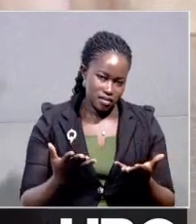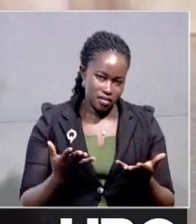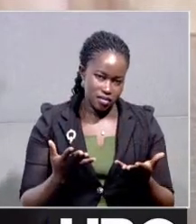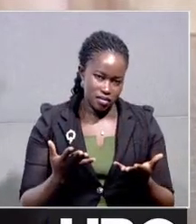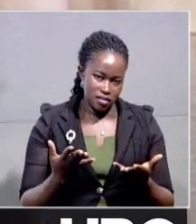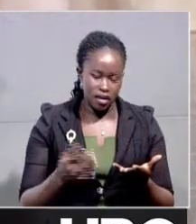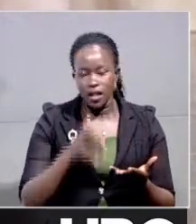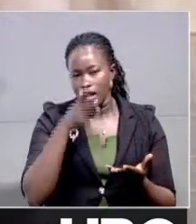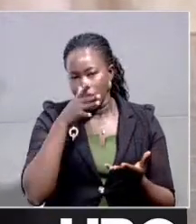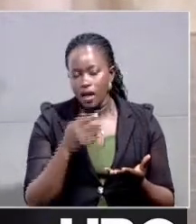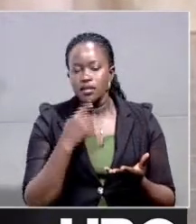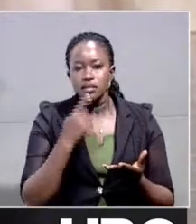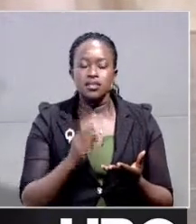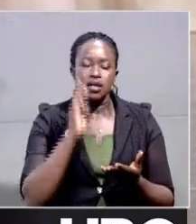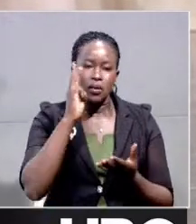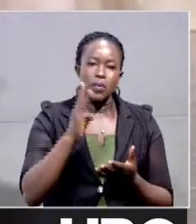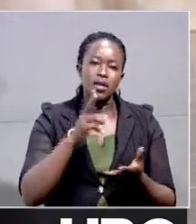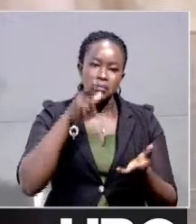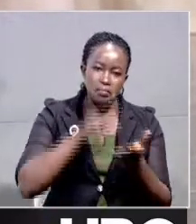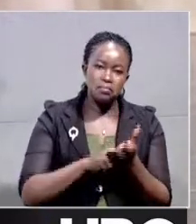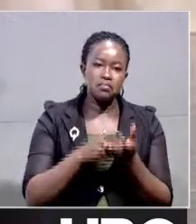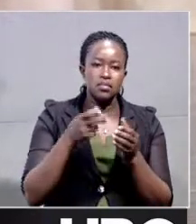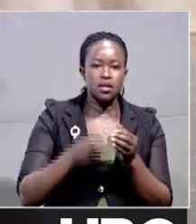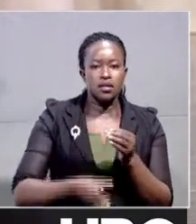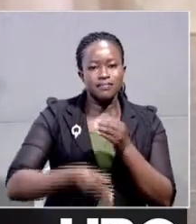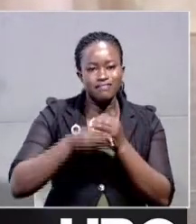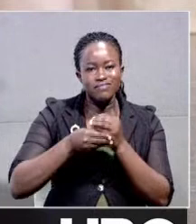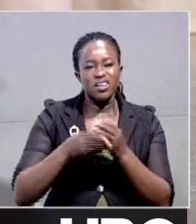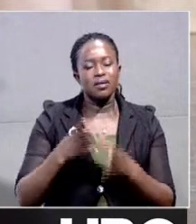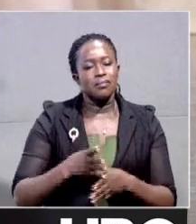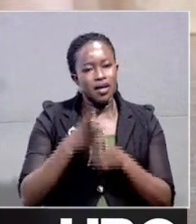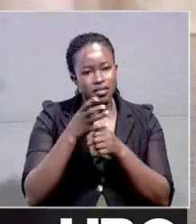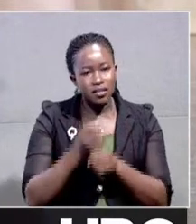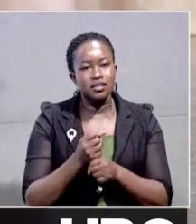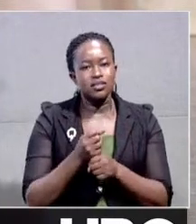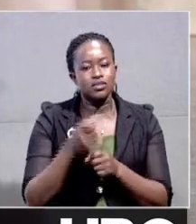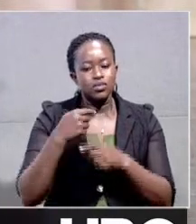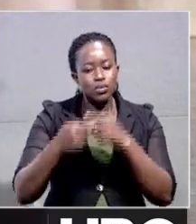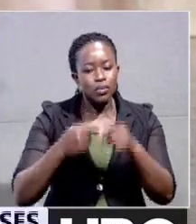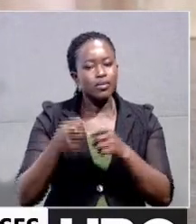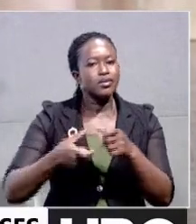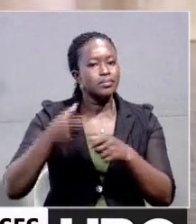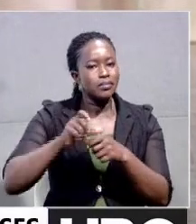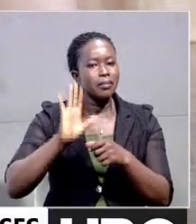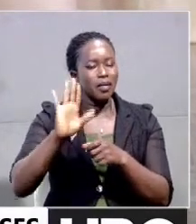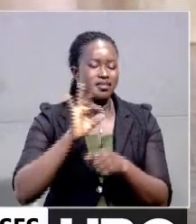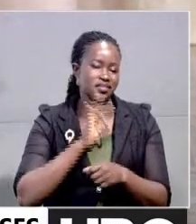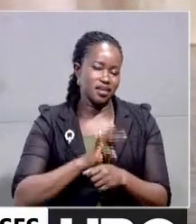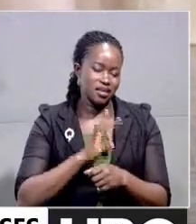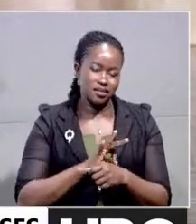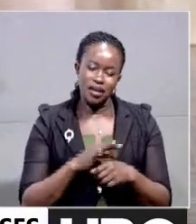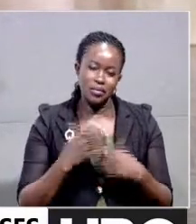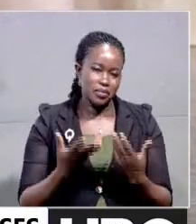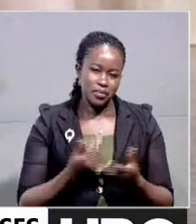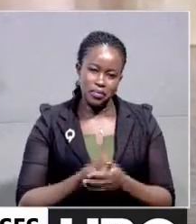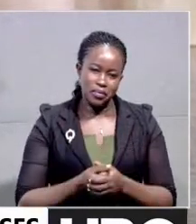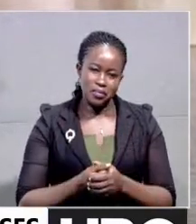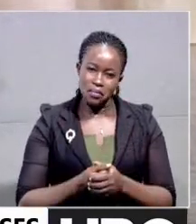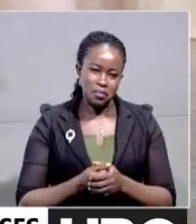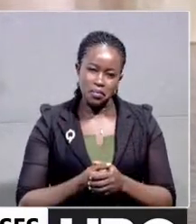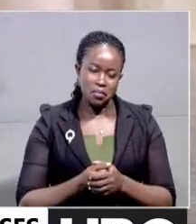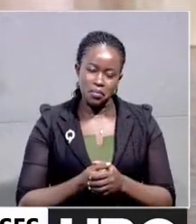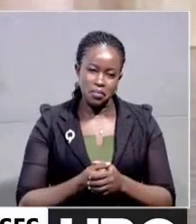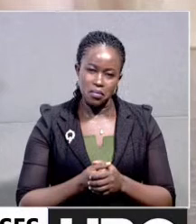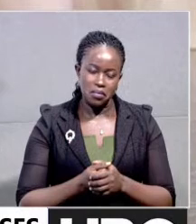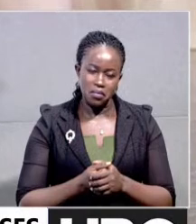that we shall pass a supplementary budget to enhance their pay, I felt